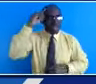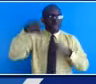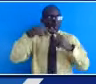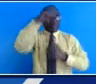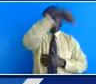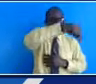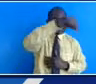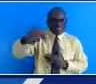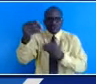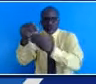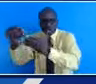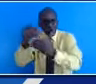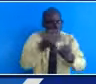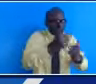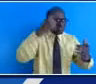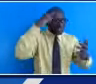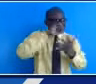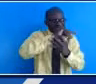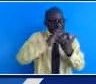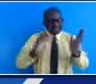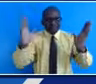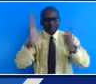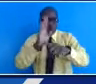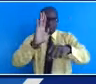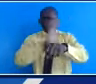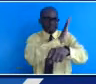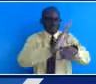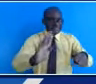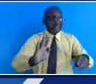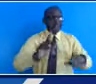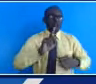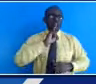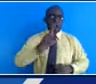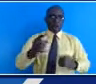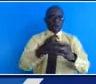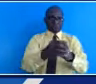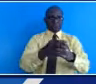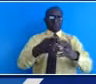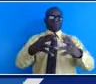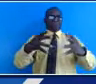much more enjoyable to be a part of. So thank you, everyone.